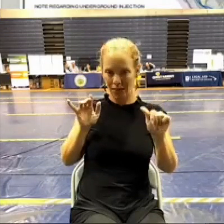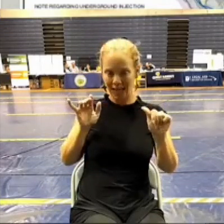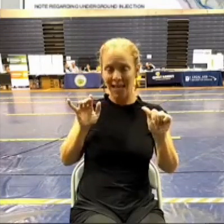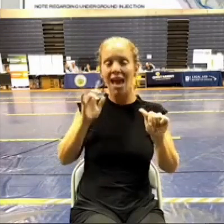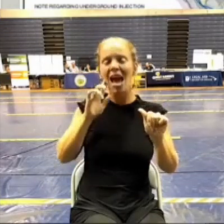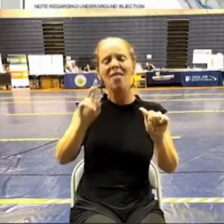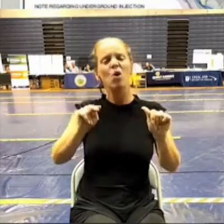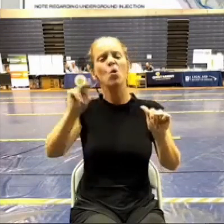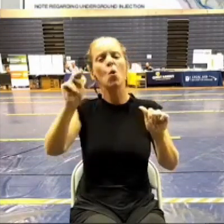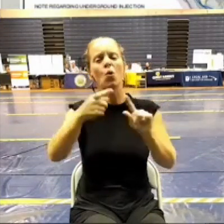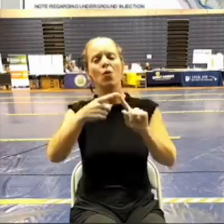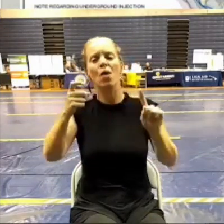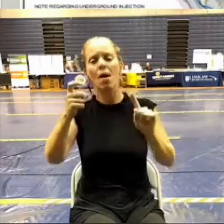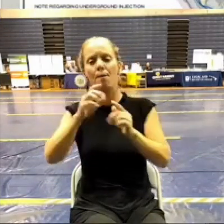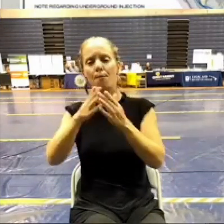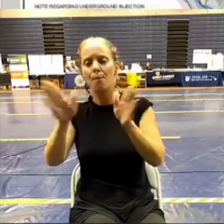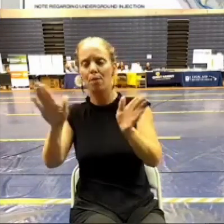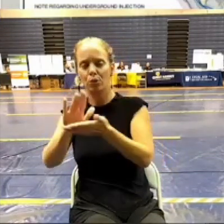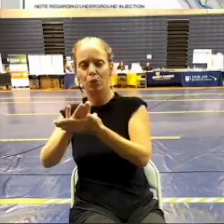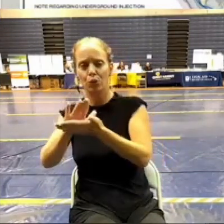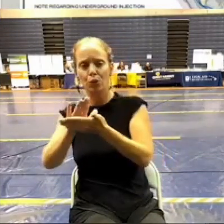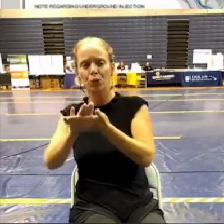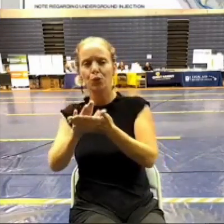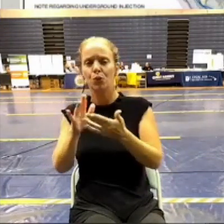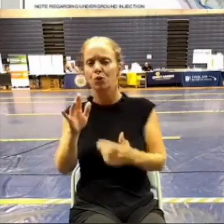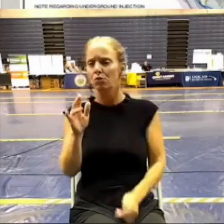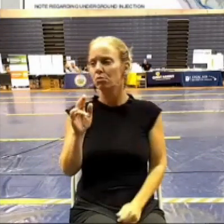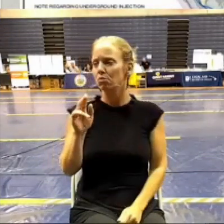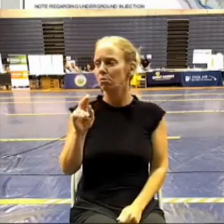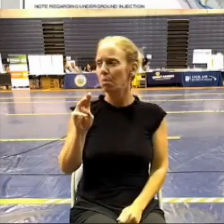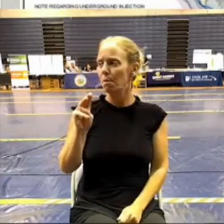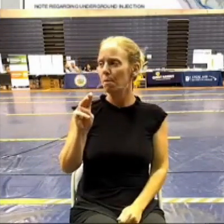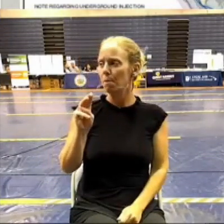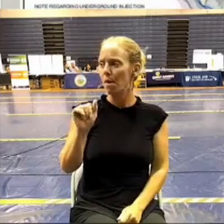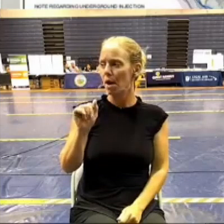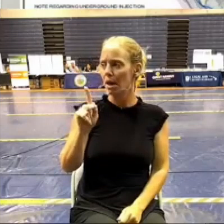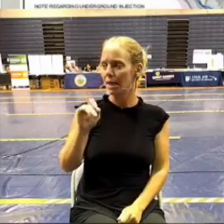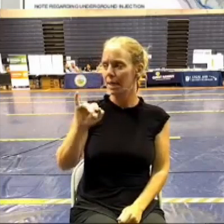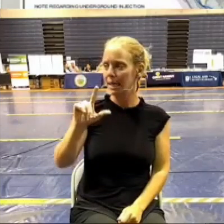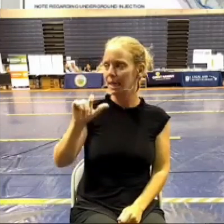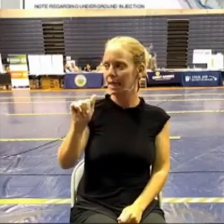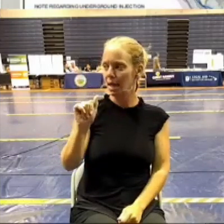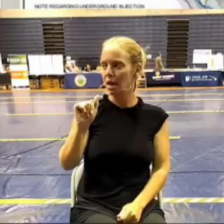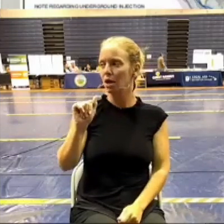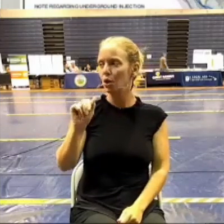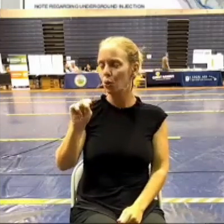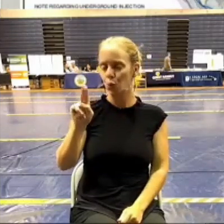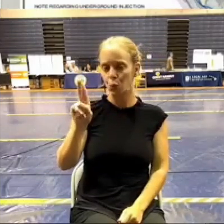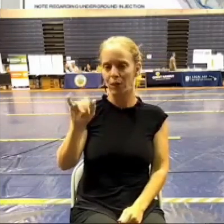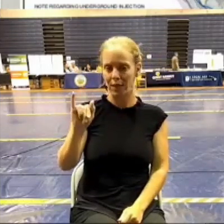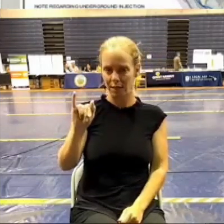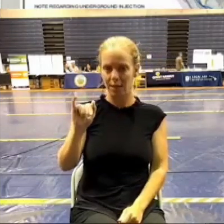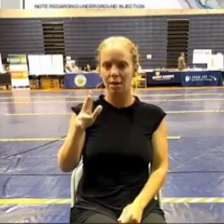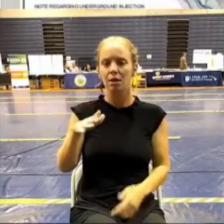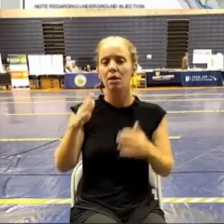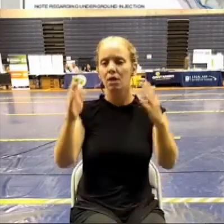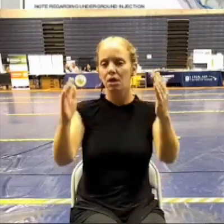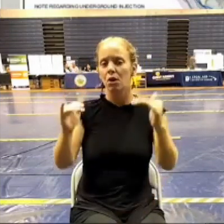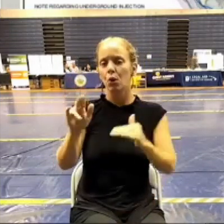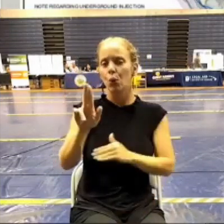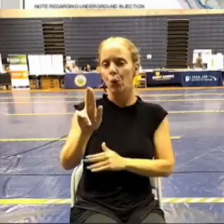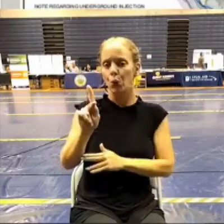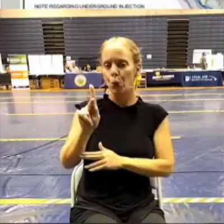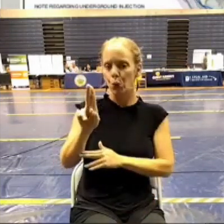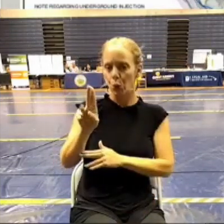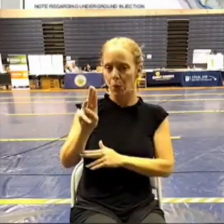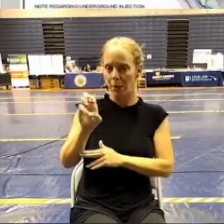schools. There's Makila Nui, which is a Lani Poko property, the Oluwalu landfill area. Ukumehame,